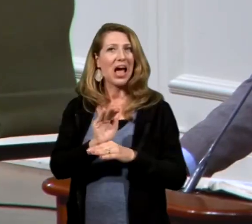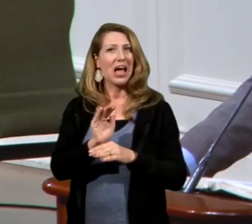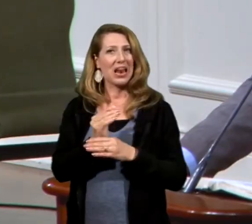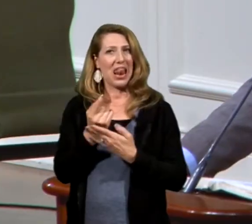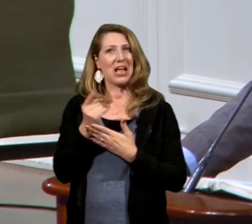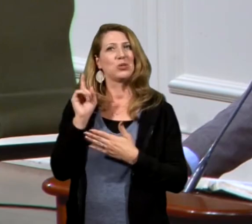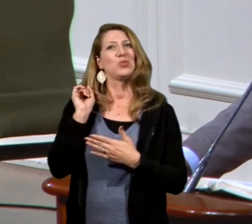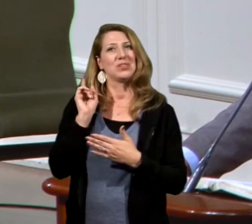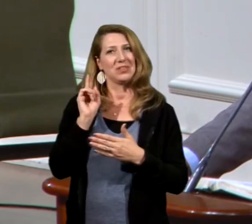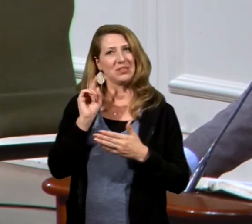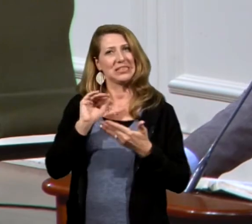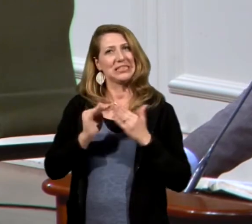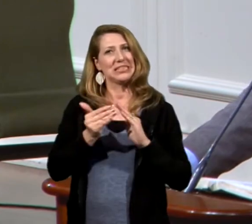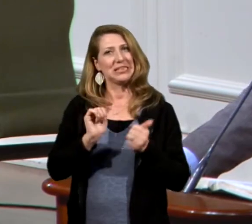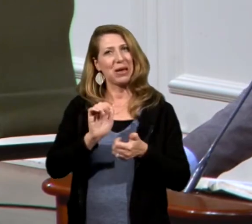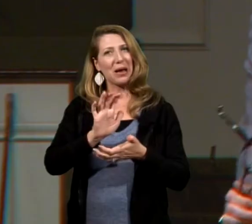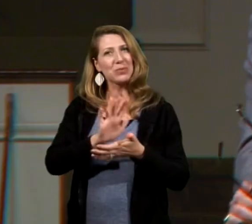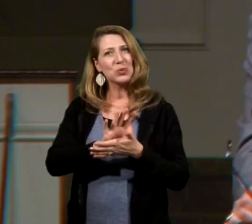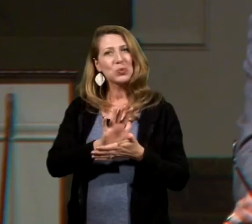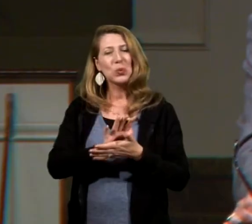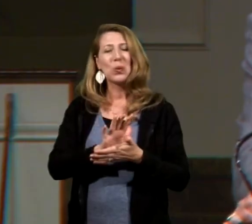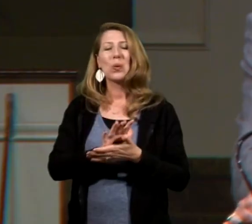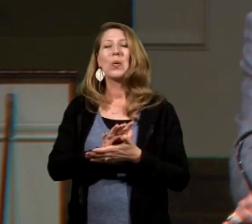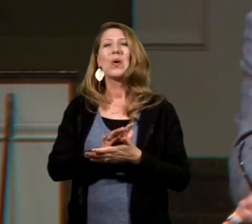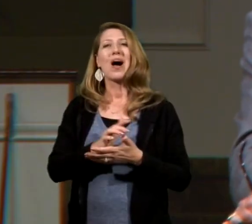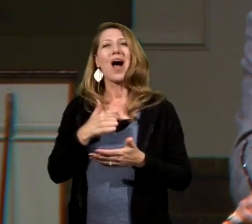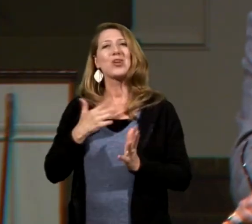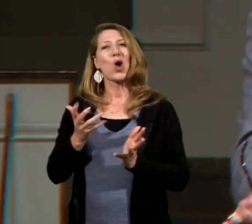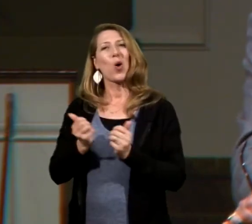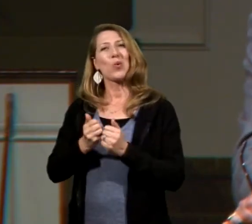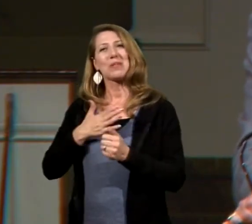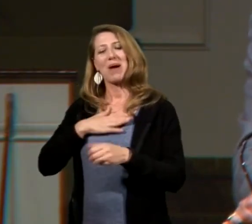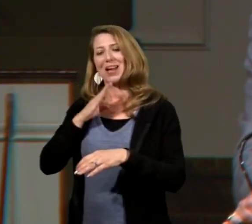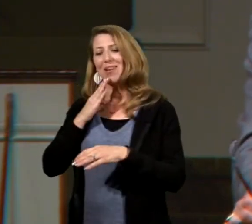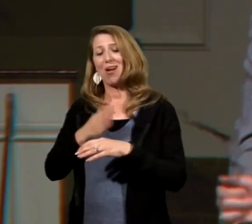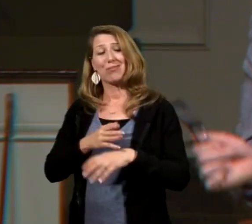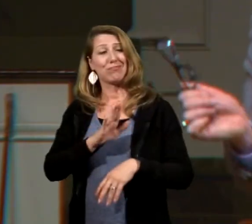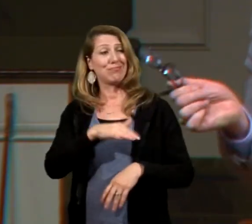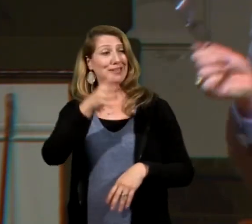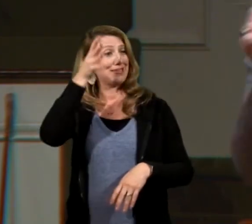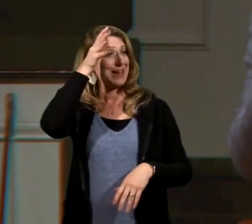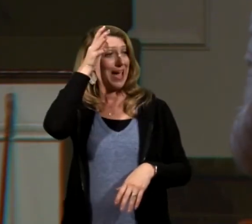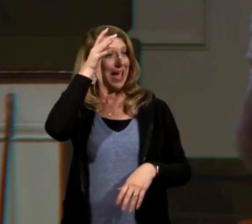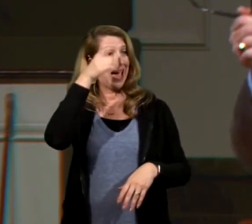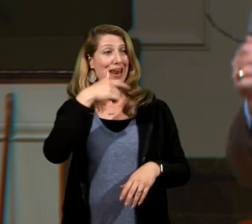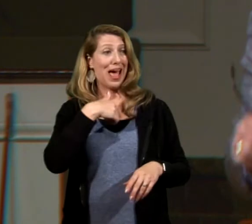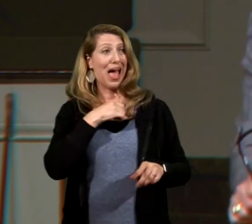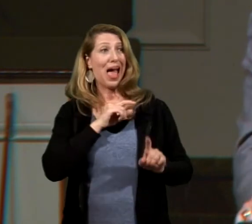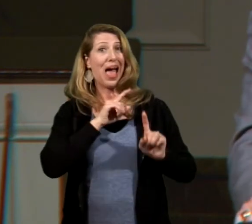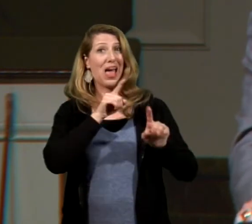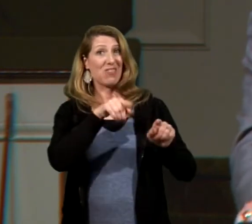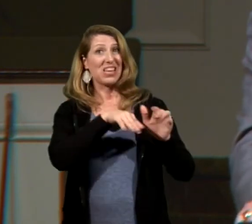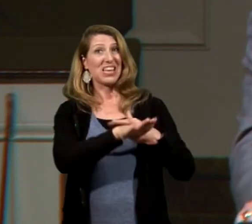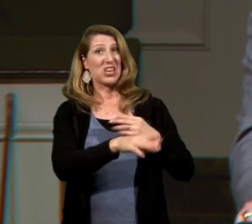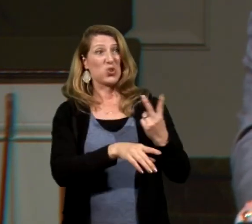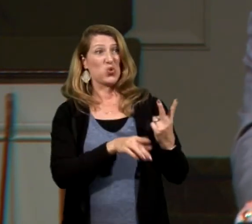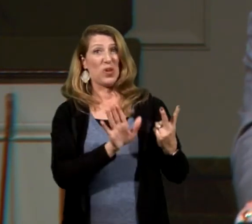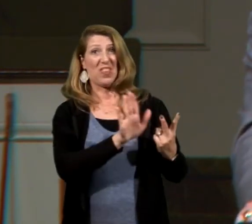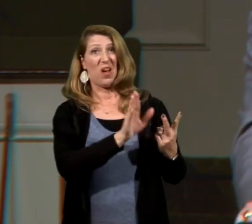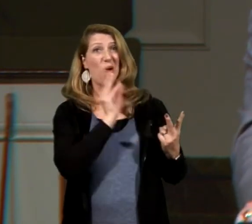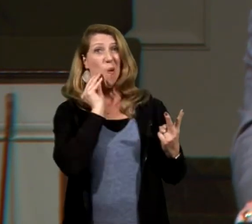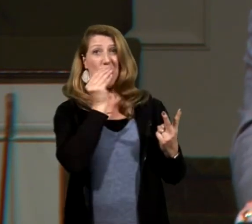on Sunday evening. I was talking to our daughter, and she said, Dad, I've been to two of those kids' homes. It's